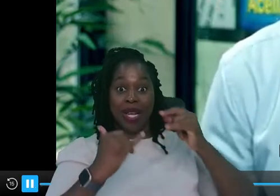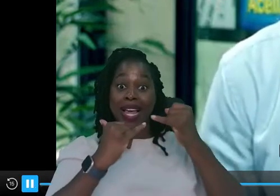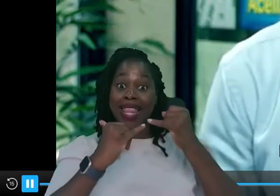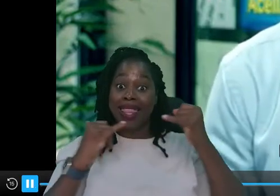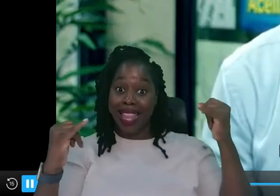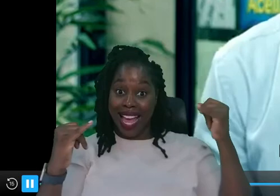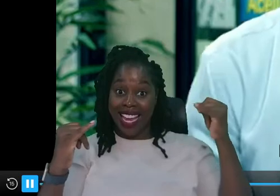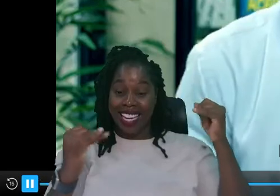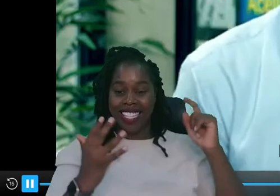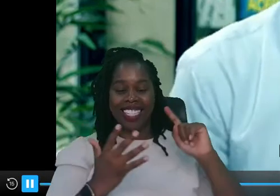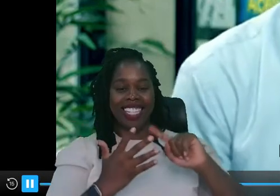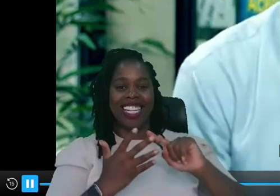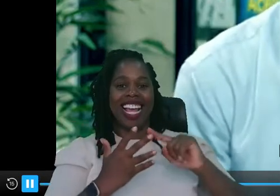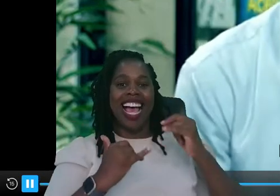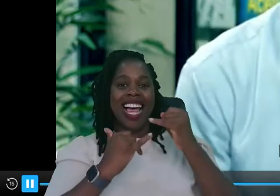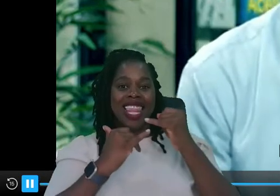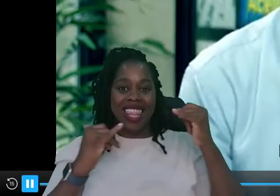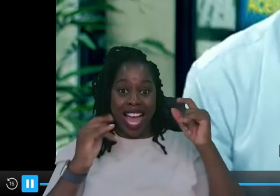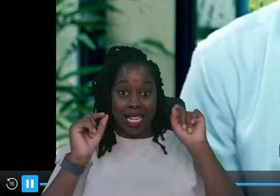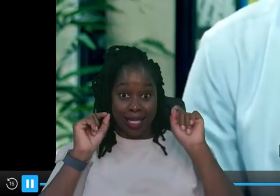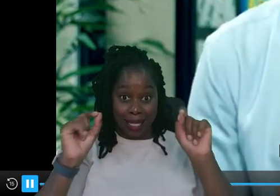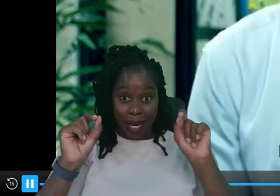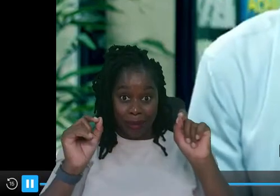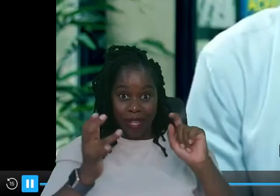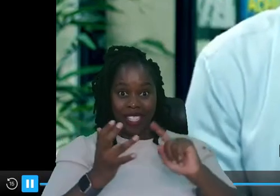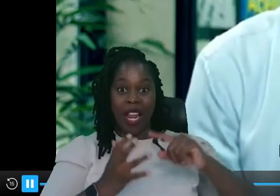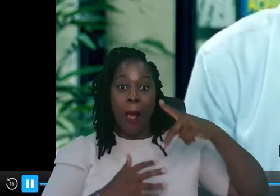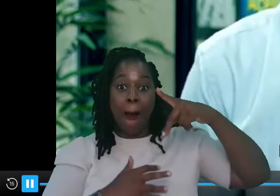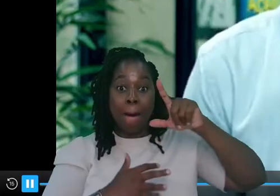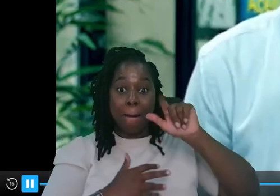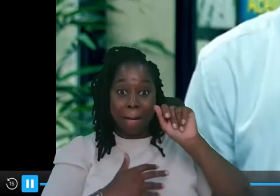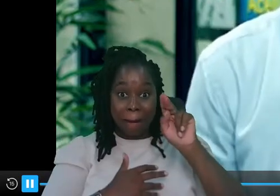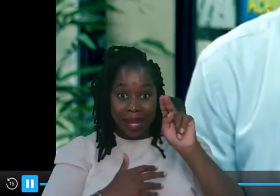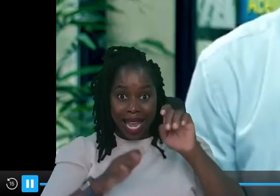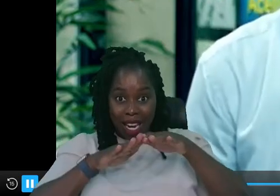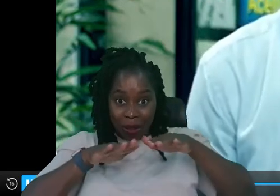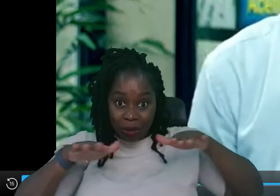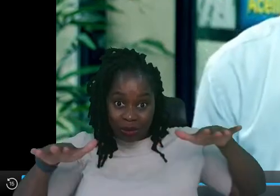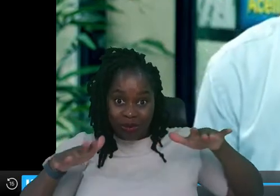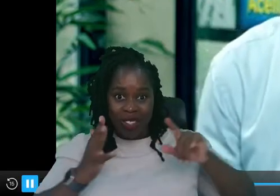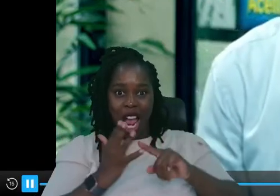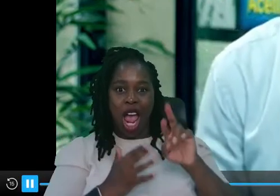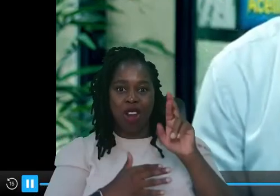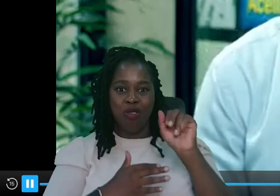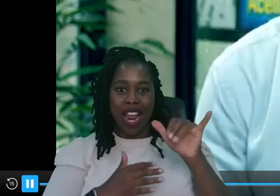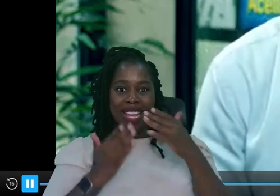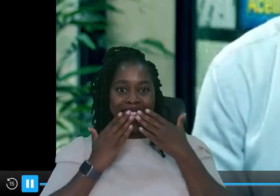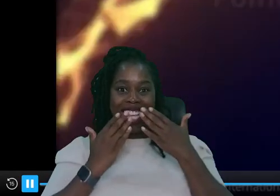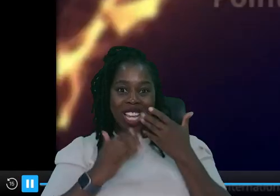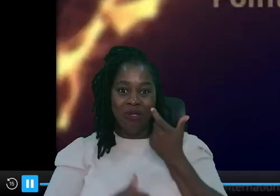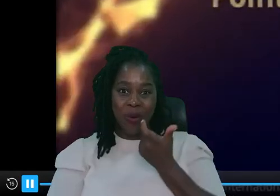line line segment a plane and array thanks for watching